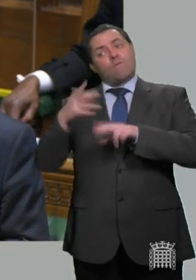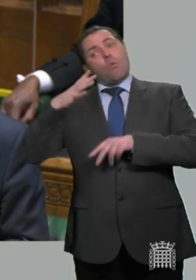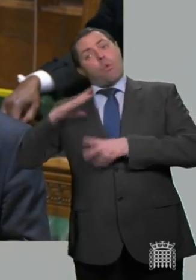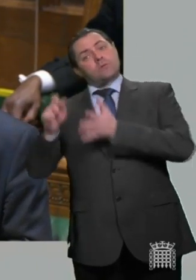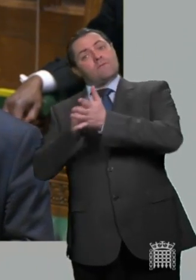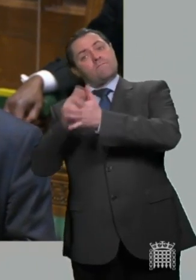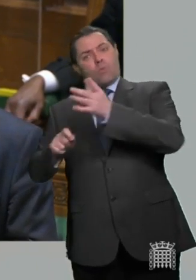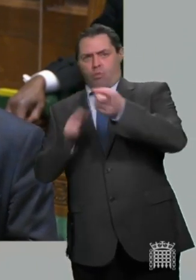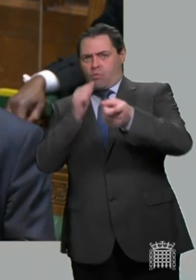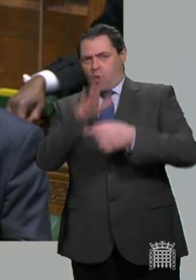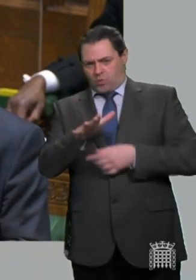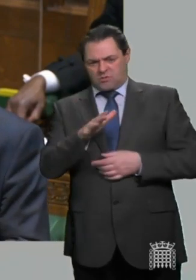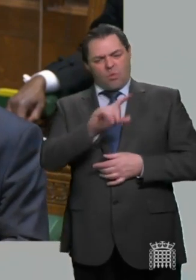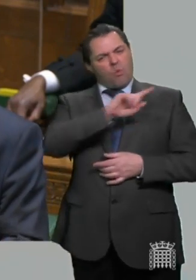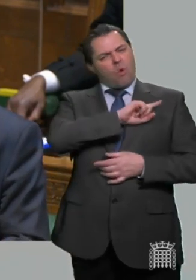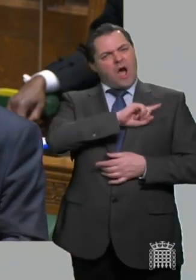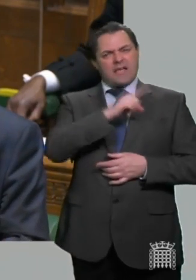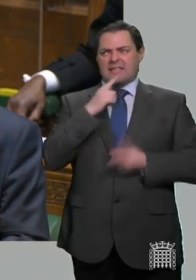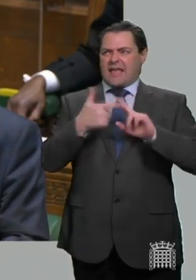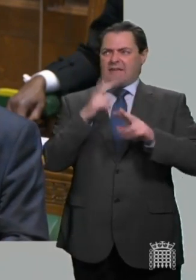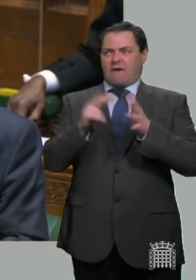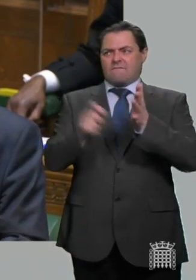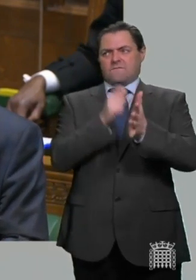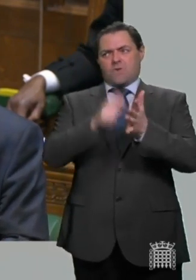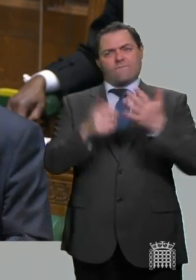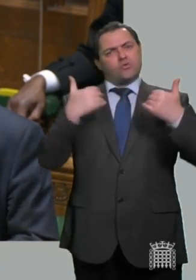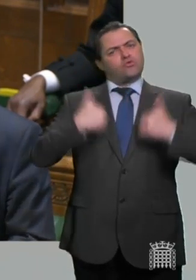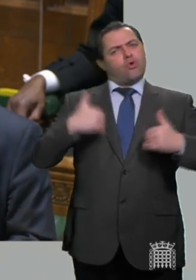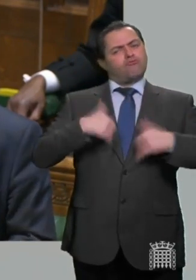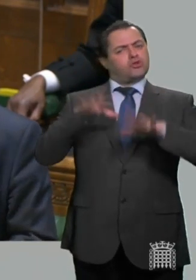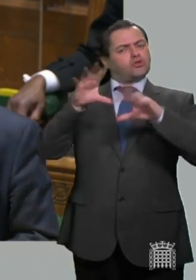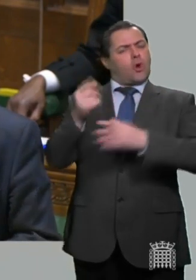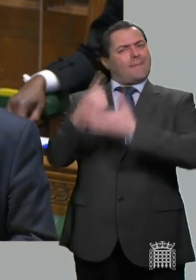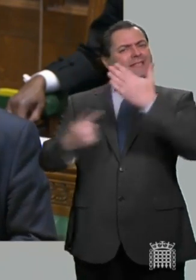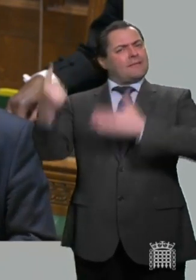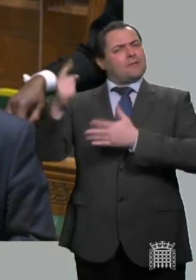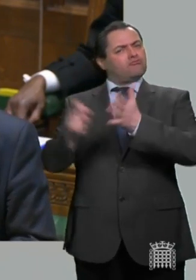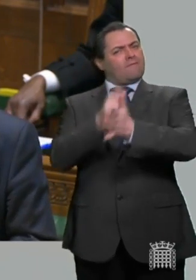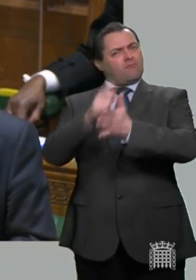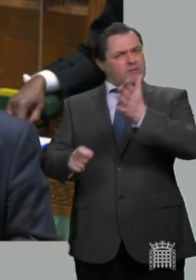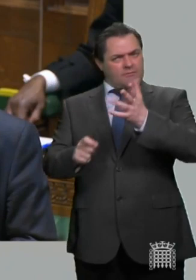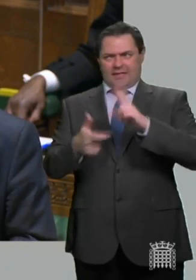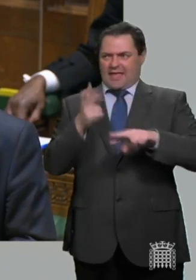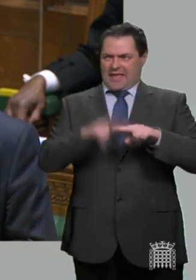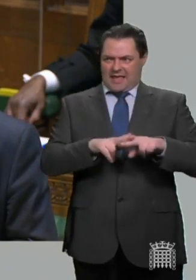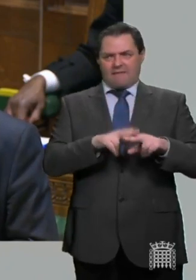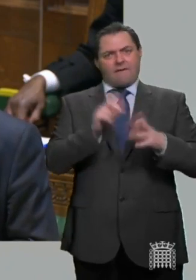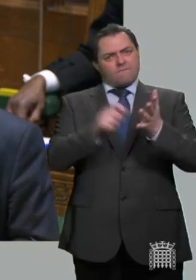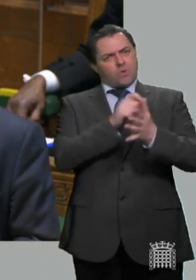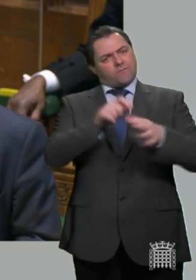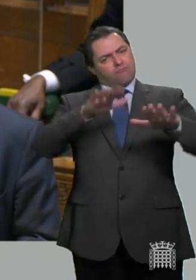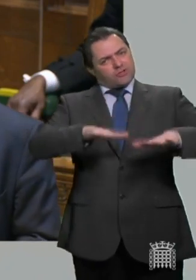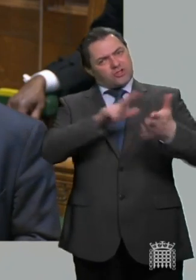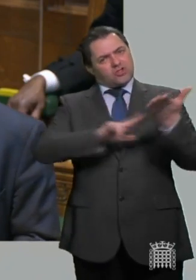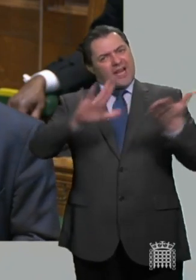distributing leaflets that say a vote for the Tories is a vote to stop an independence referendum? If a vote for the British nationalist Tories in